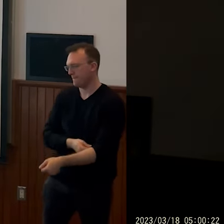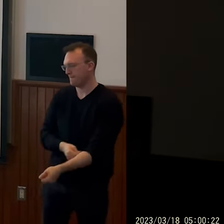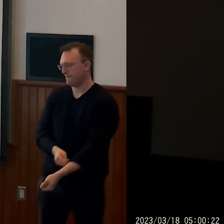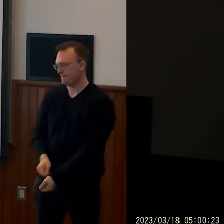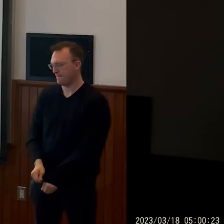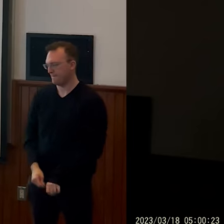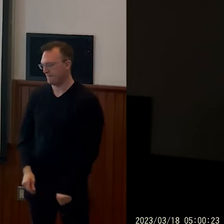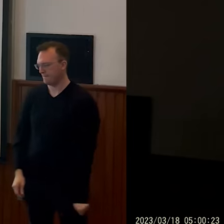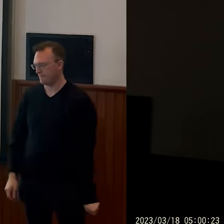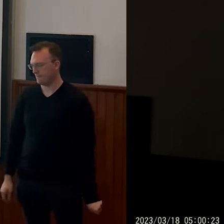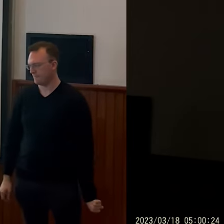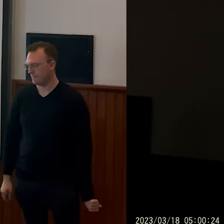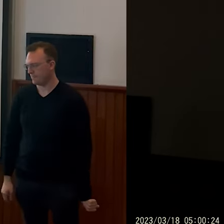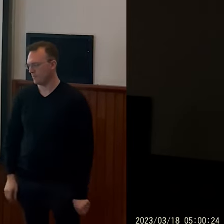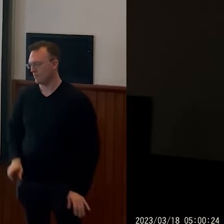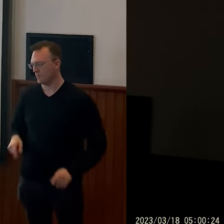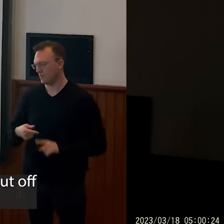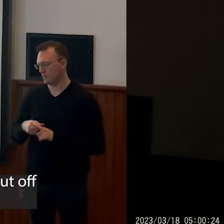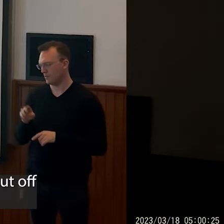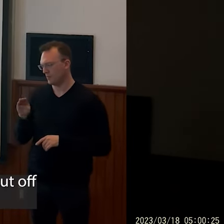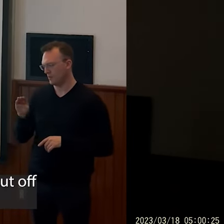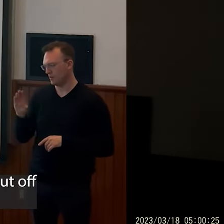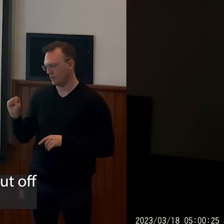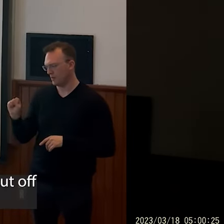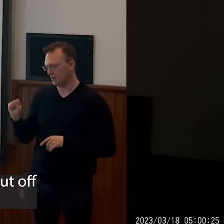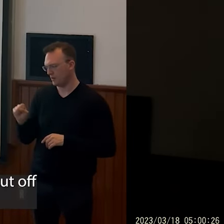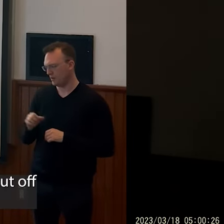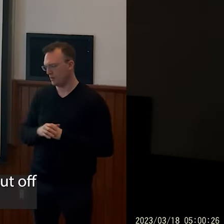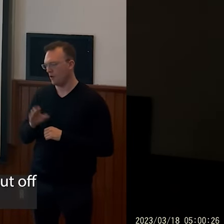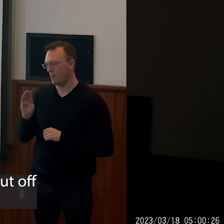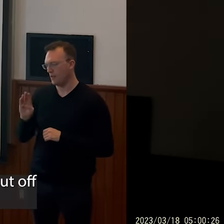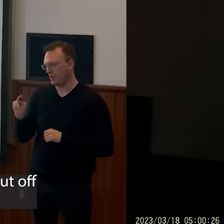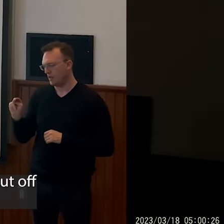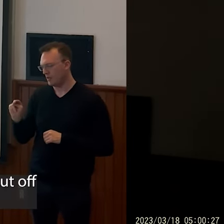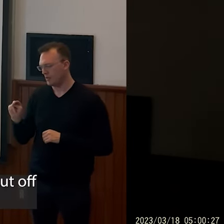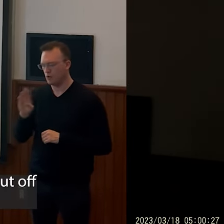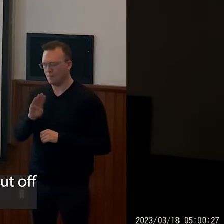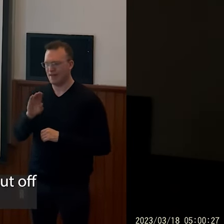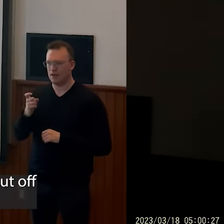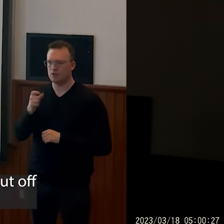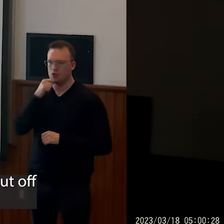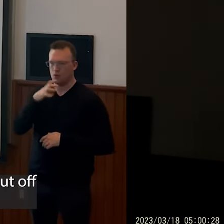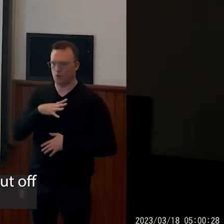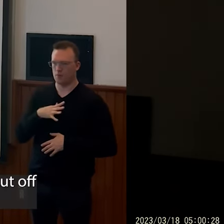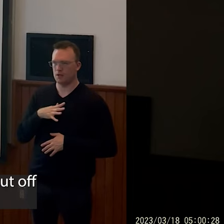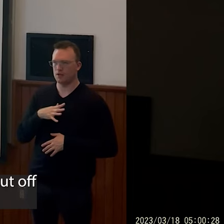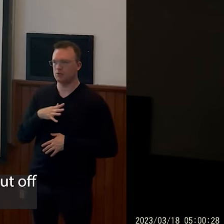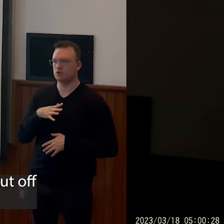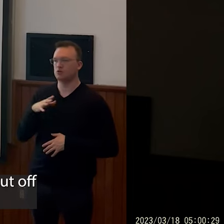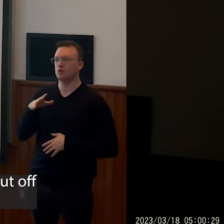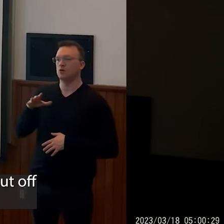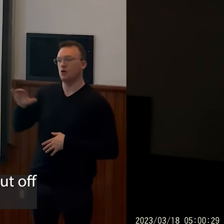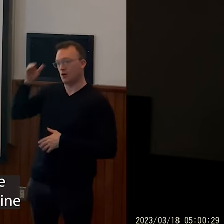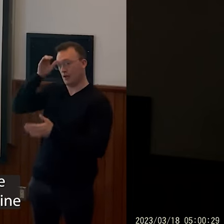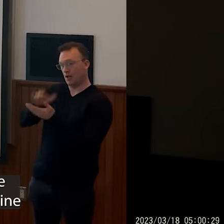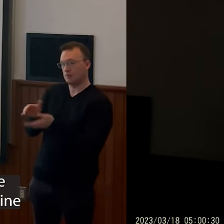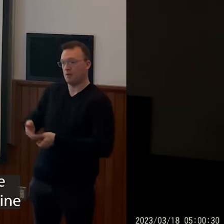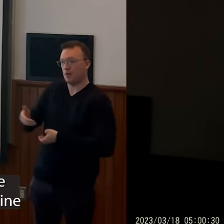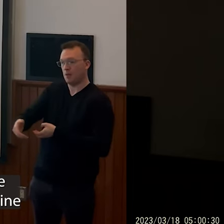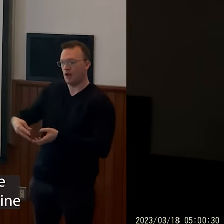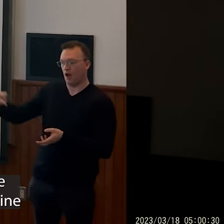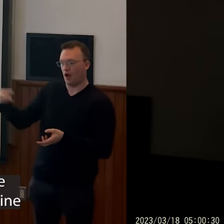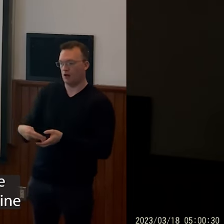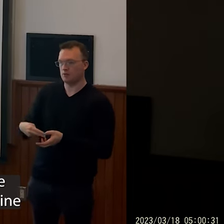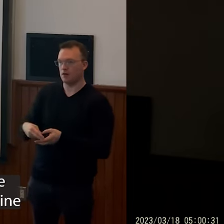Then there's the BS, the woman who's supposed to cut off her husband's penis and put it in the washing